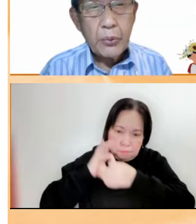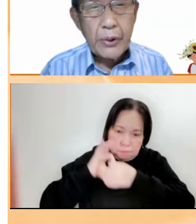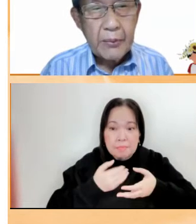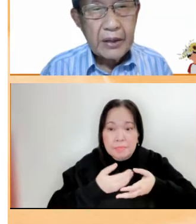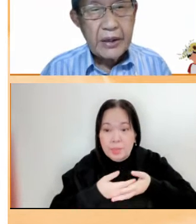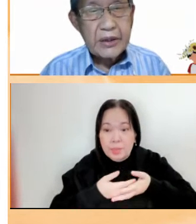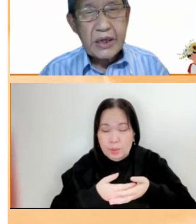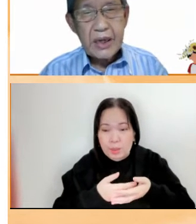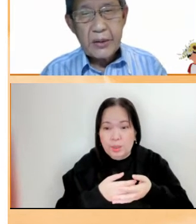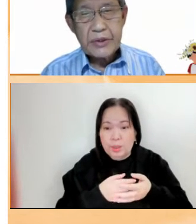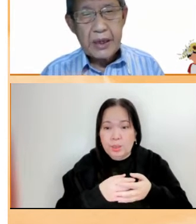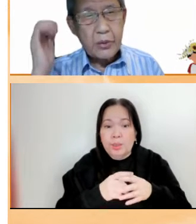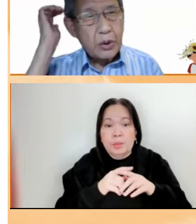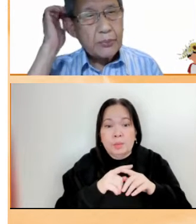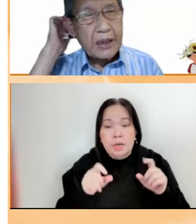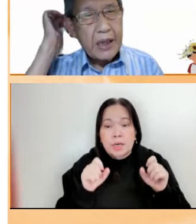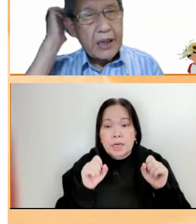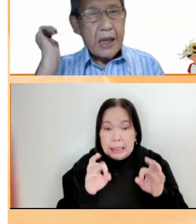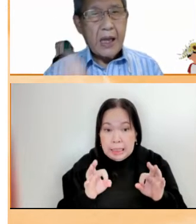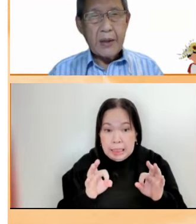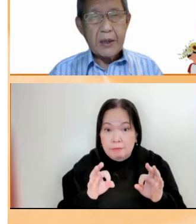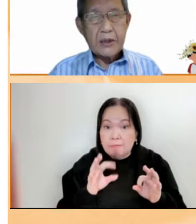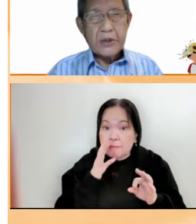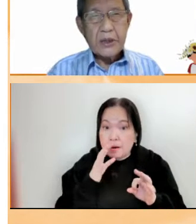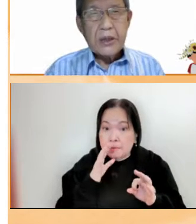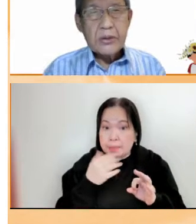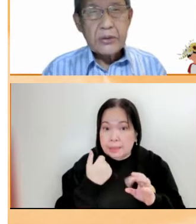However, when the mother receives a good